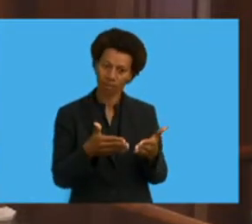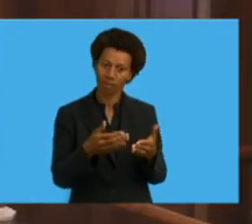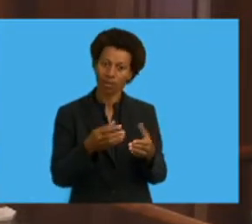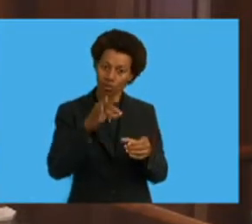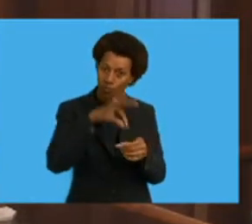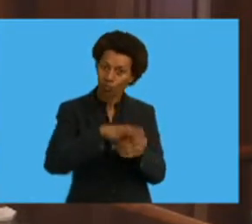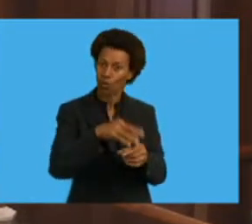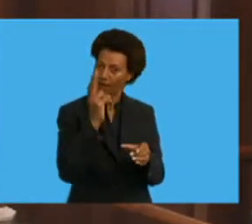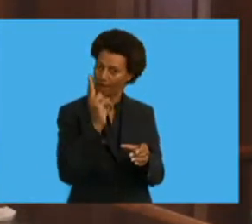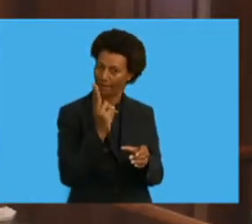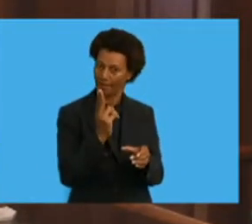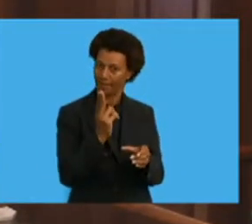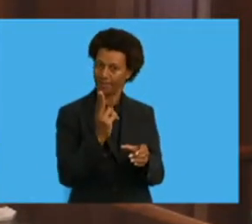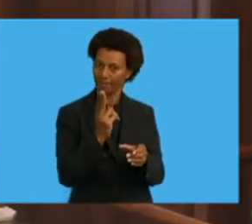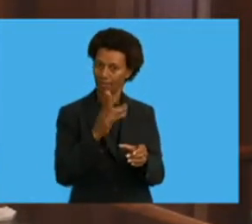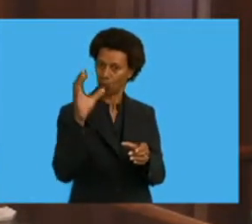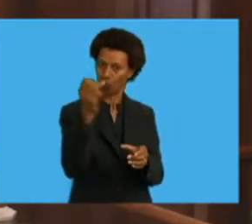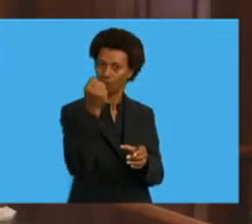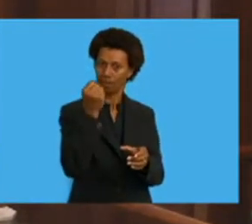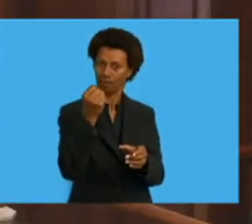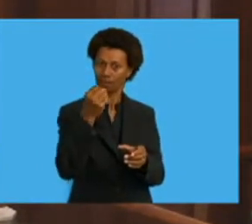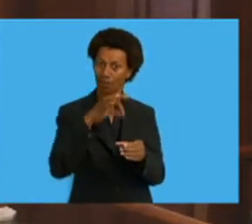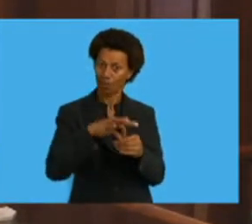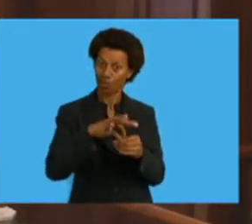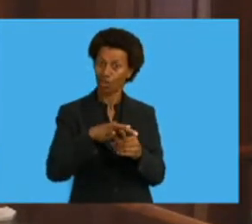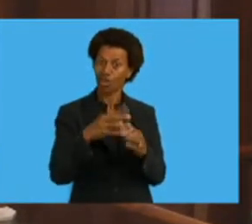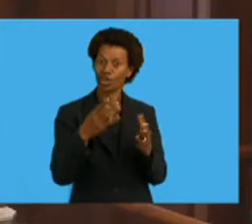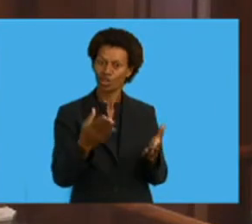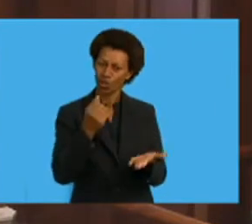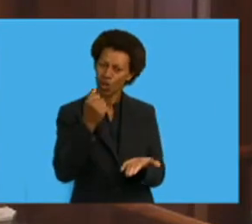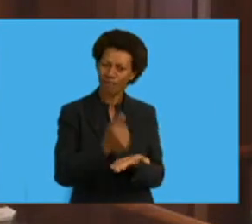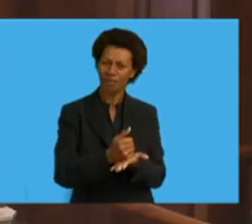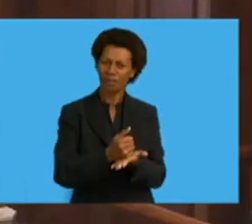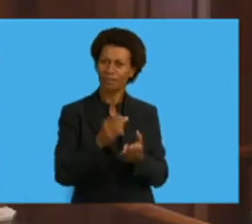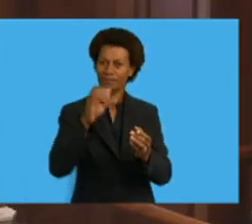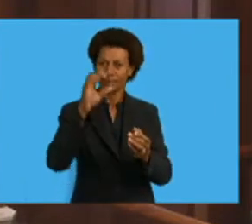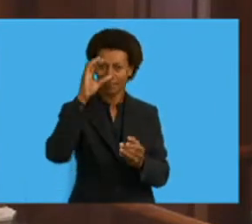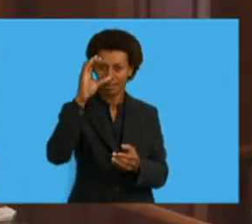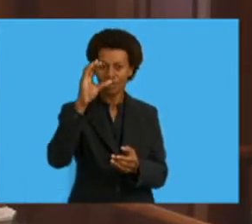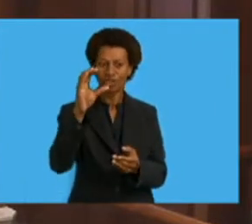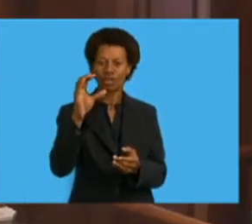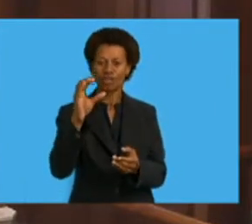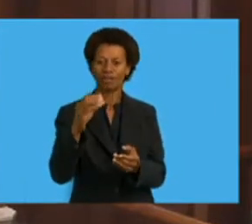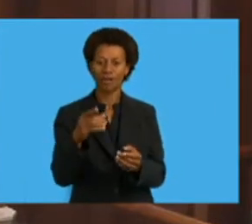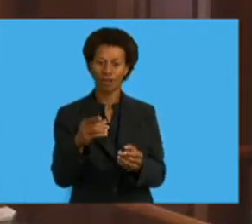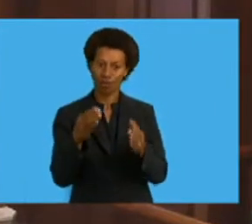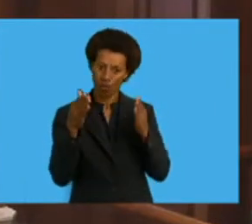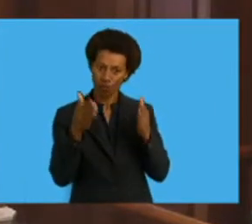to continue the transformation of our beloved nation to take its rightful place in the world.